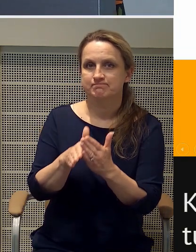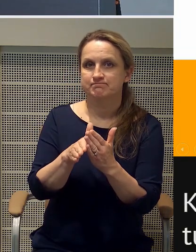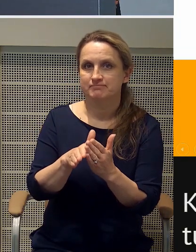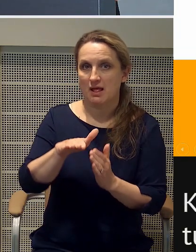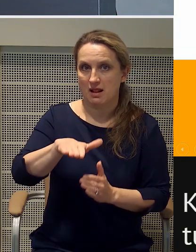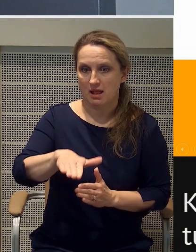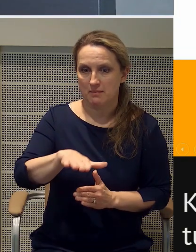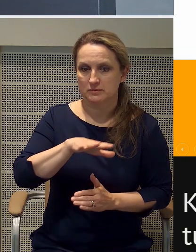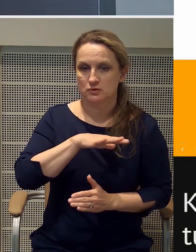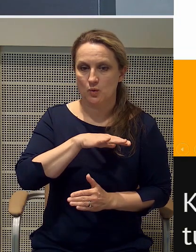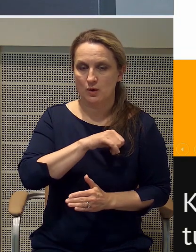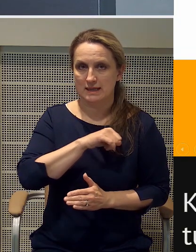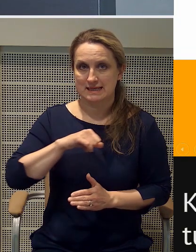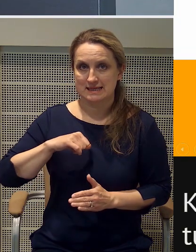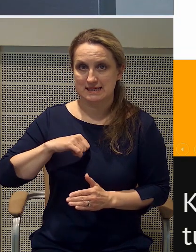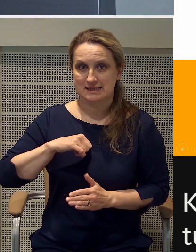was